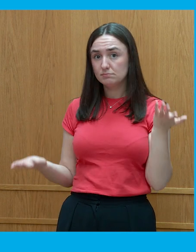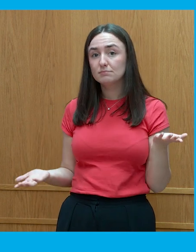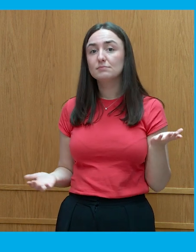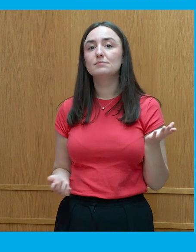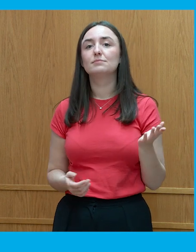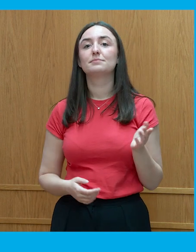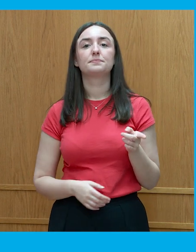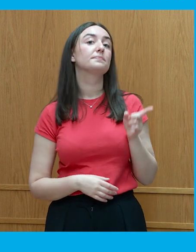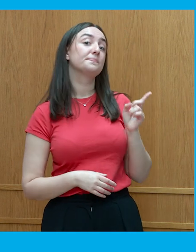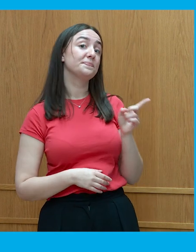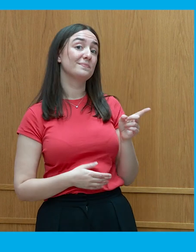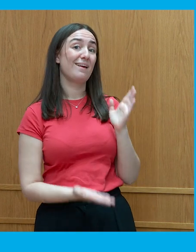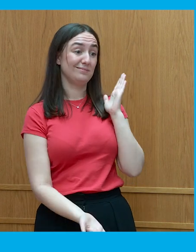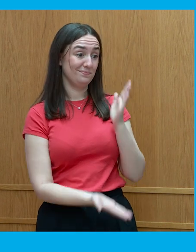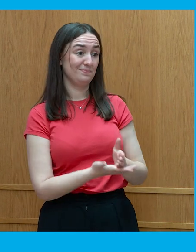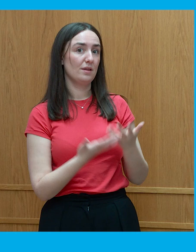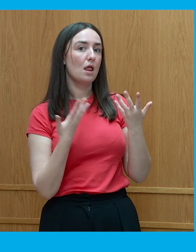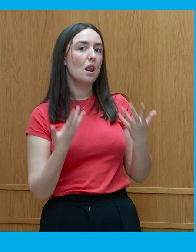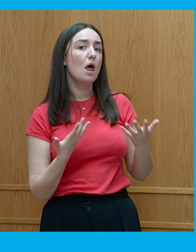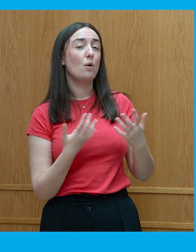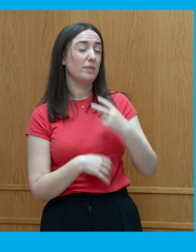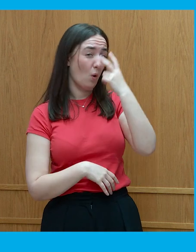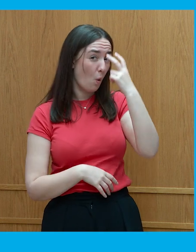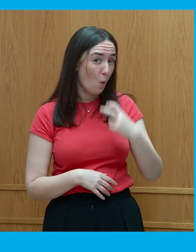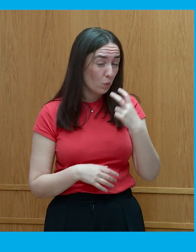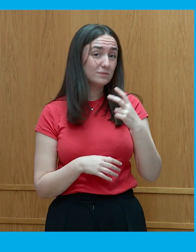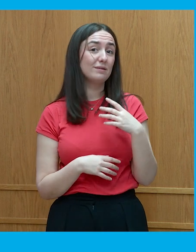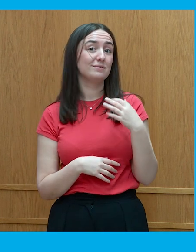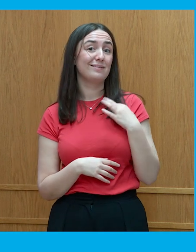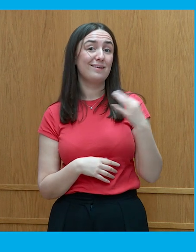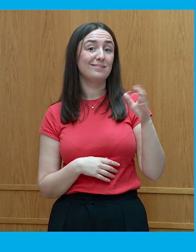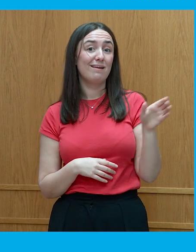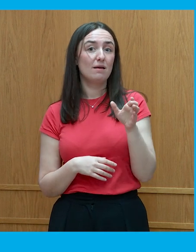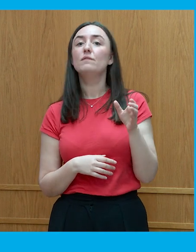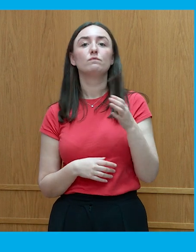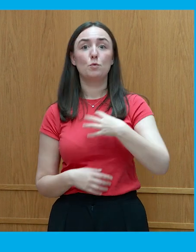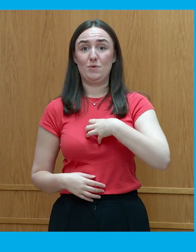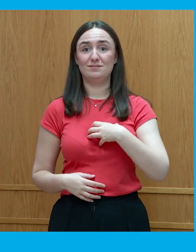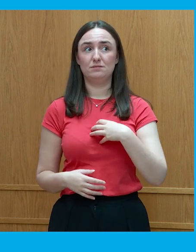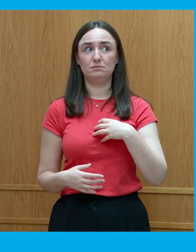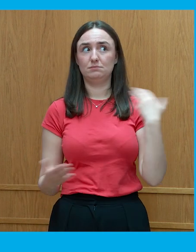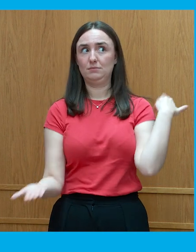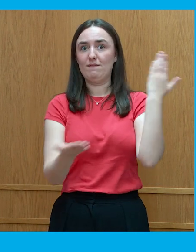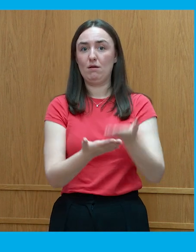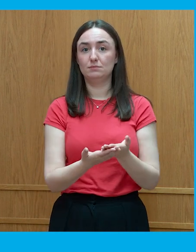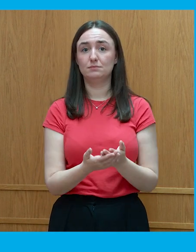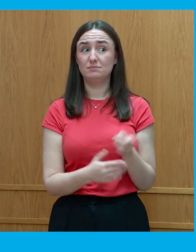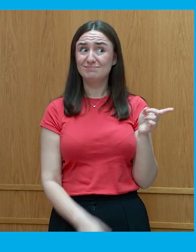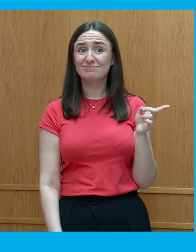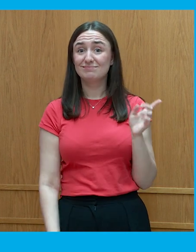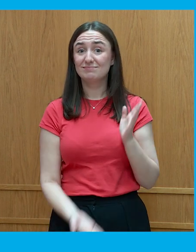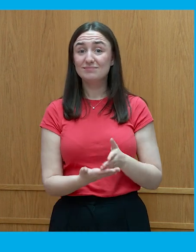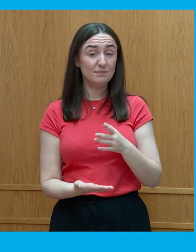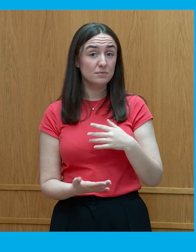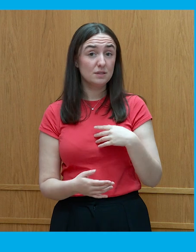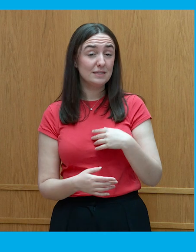the oldest nominated major party candidate for president. Is that right? Oh yeah, 79 years old. He is officially the oldest, so my